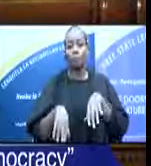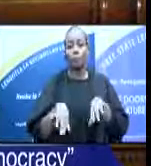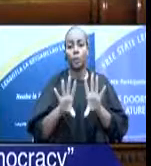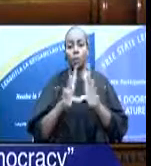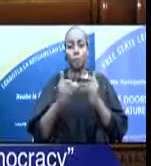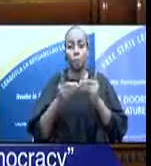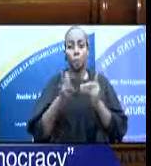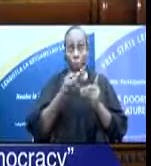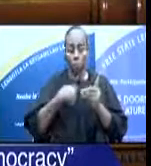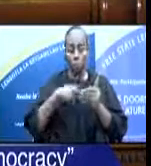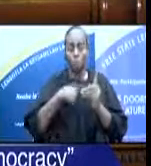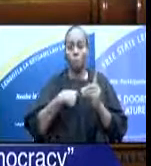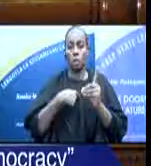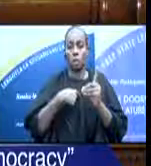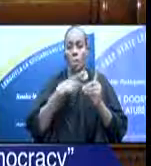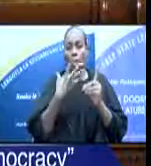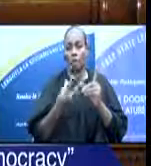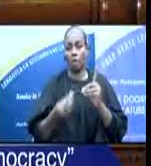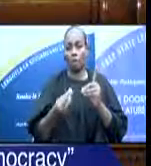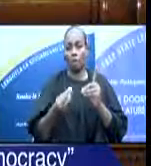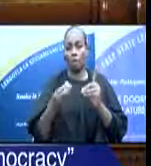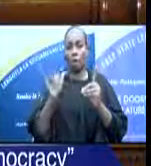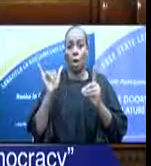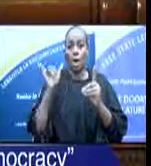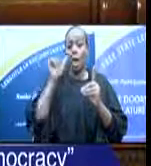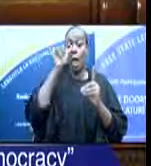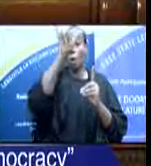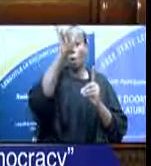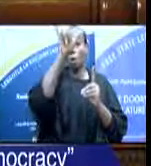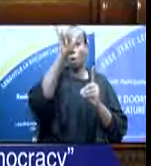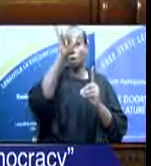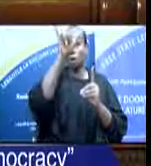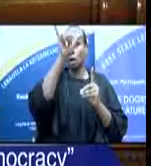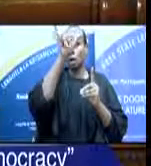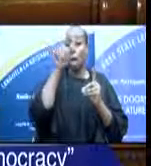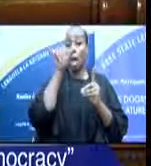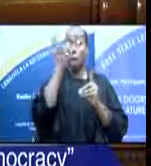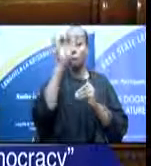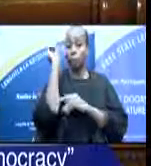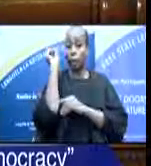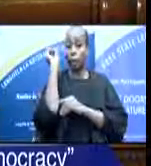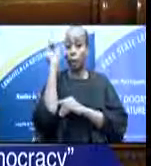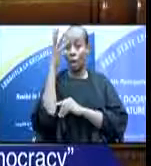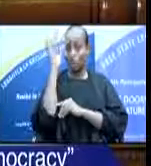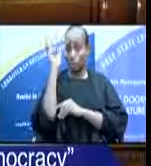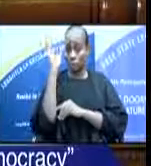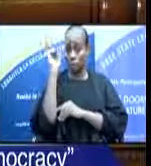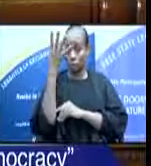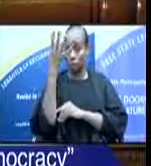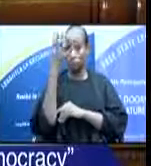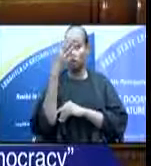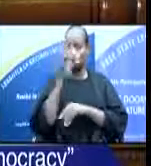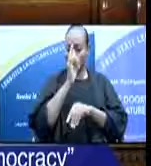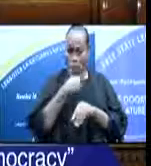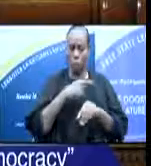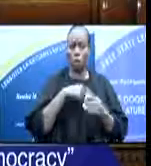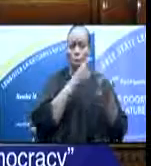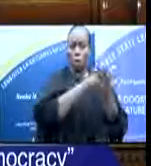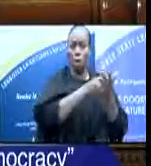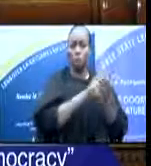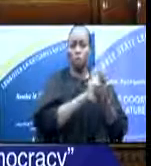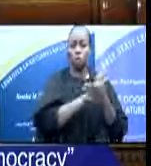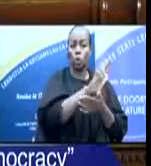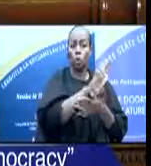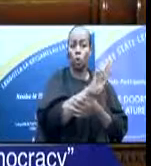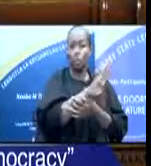are renting one emergency helicopter at 12 million per year. We could have bought our own helicopter years